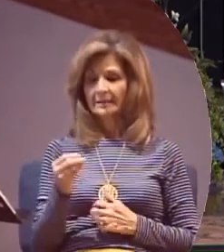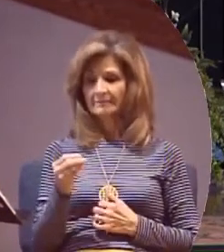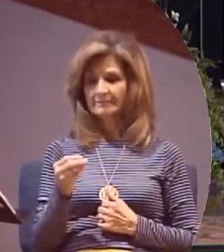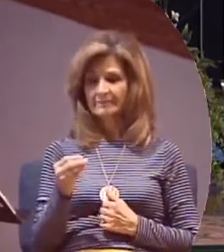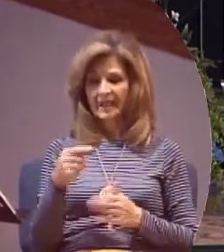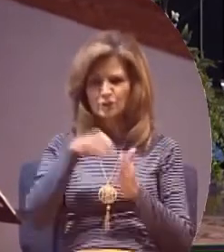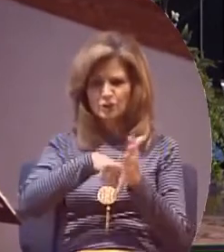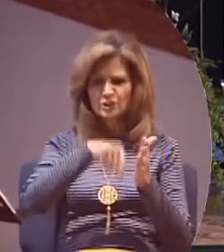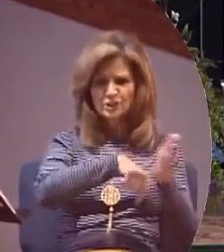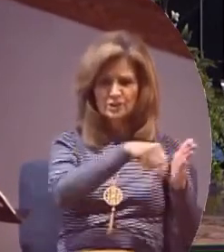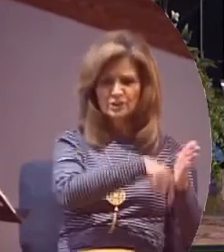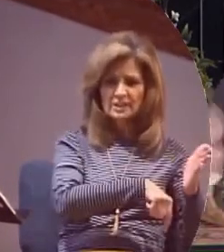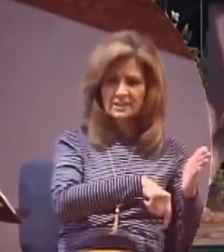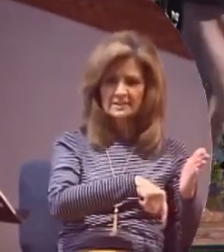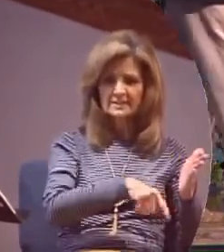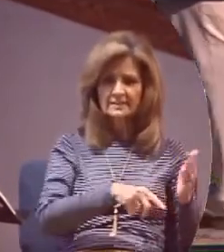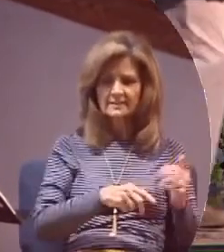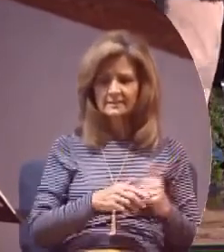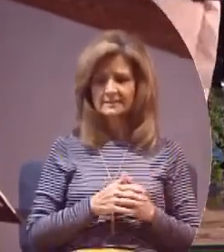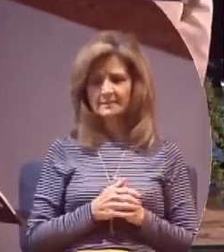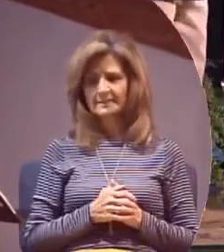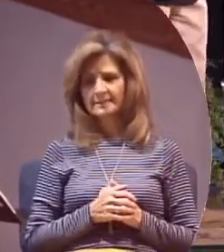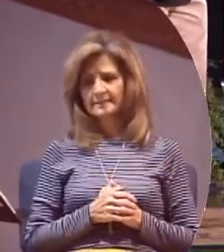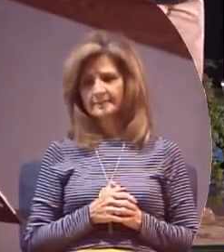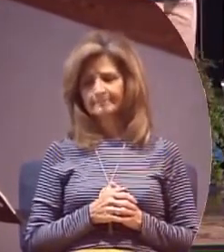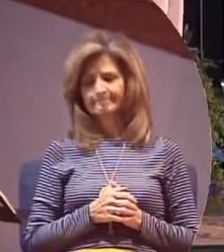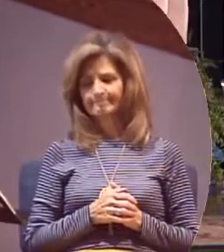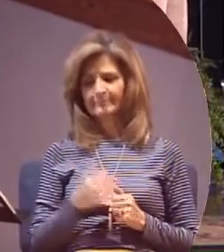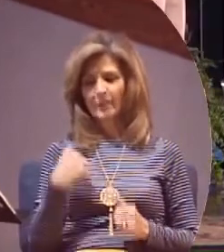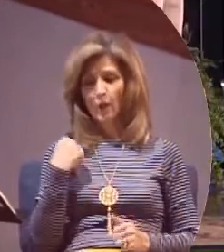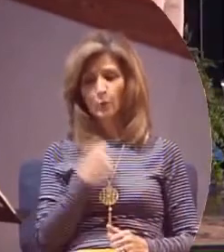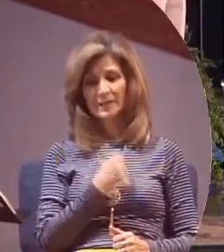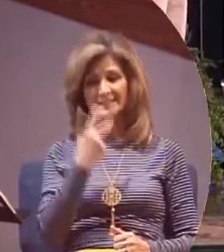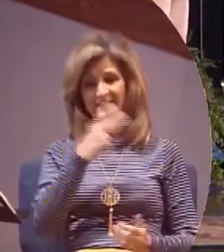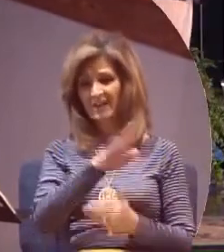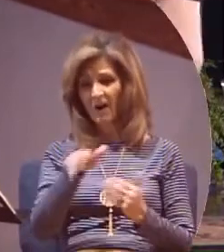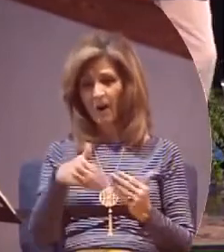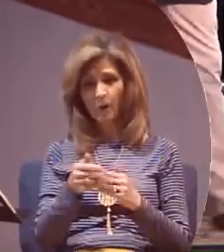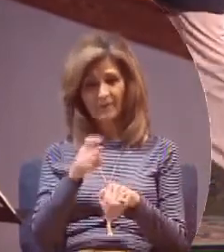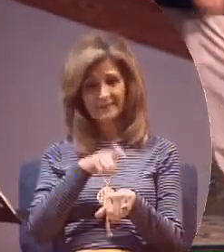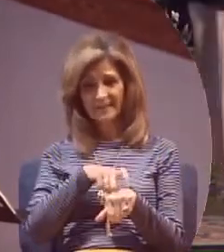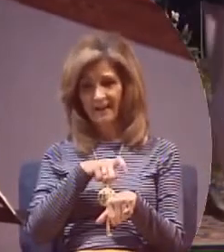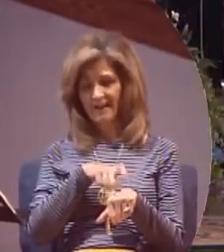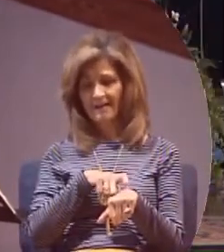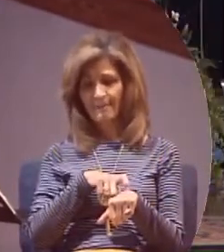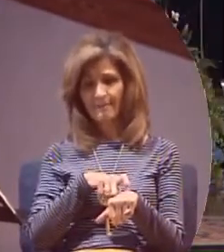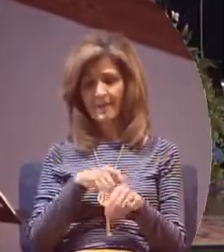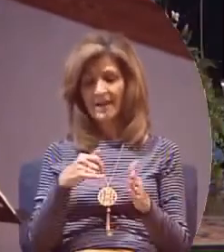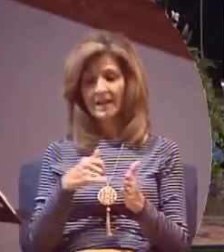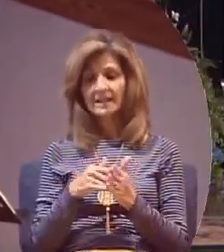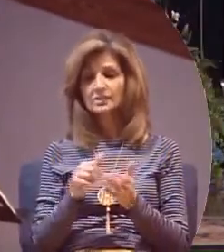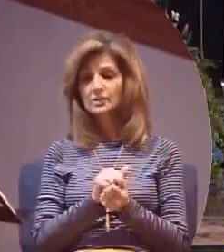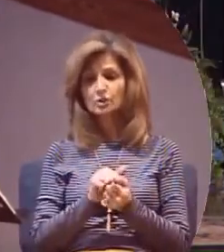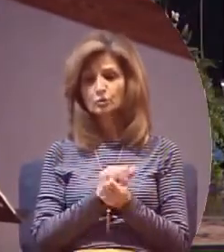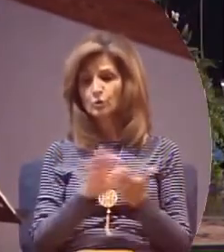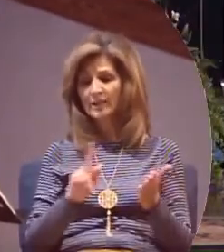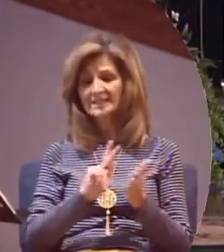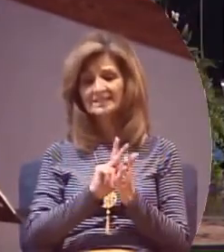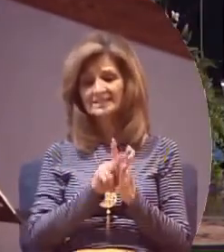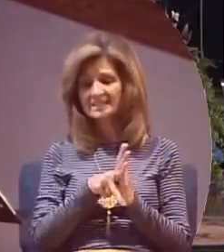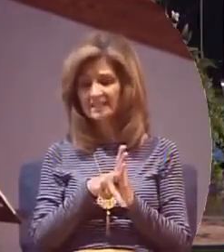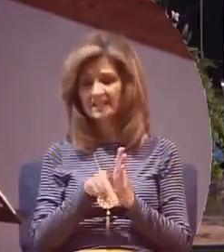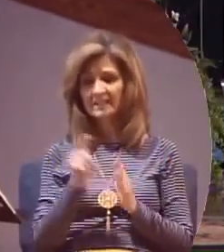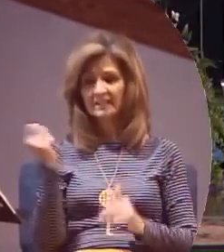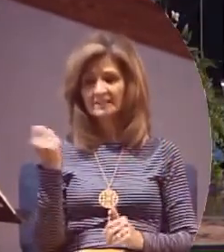and they cheat everybody in the community. We see that all the time, and I'm telling you, it is it's killing